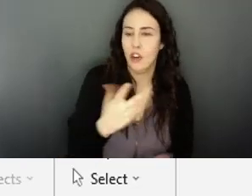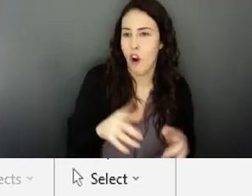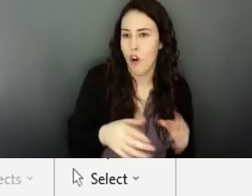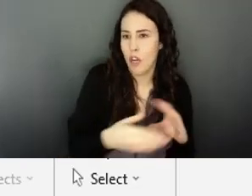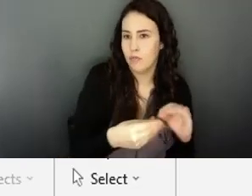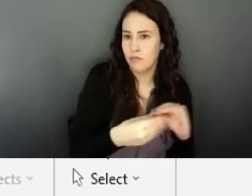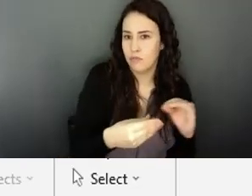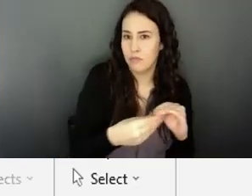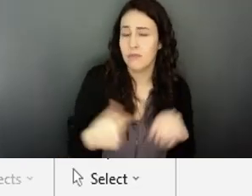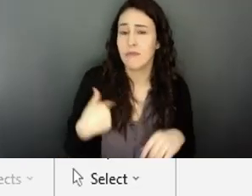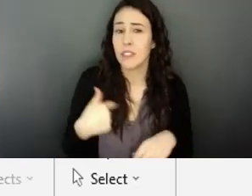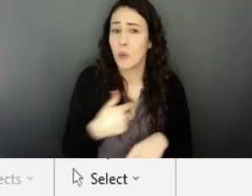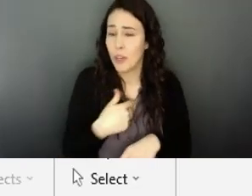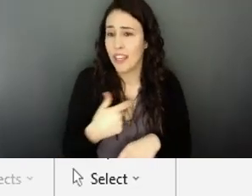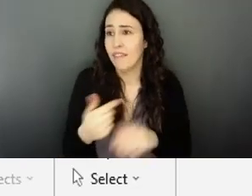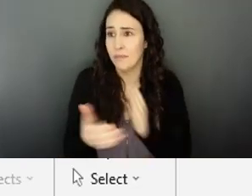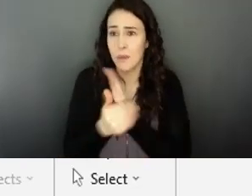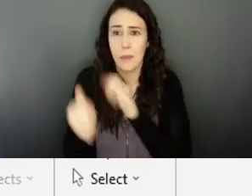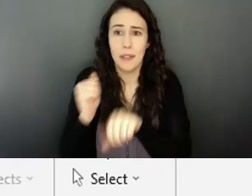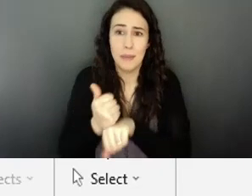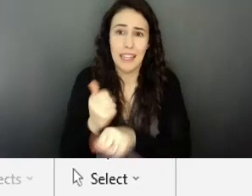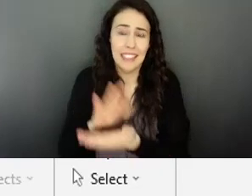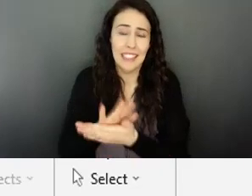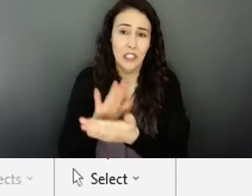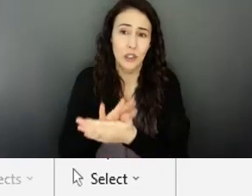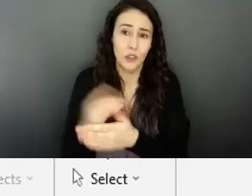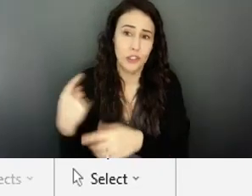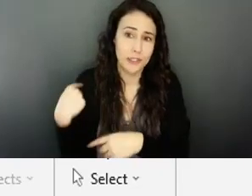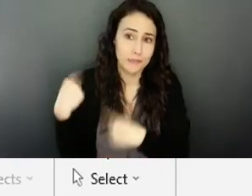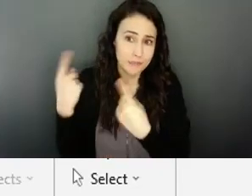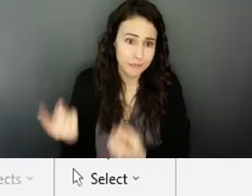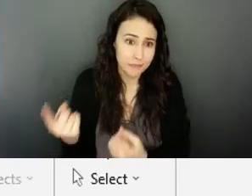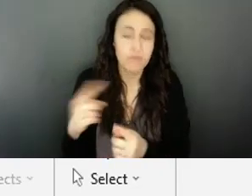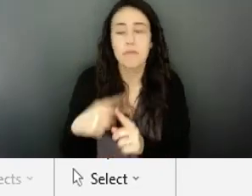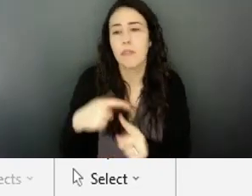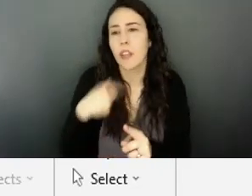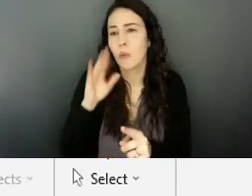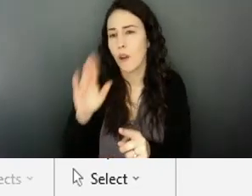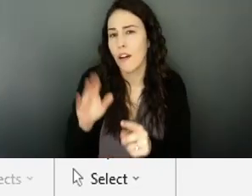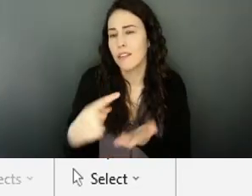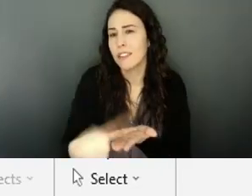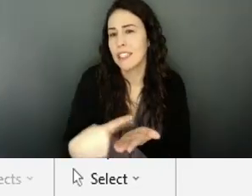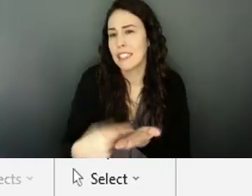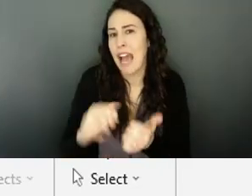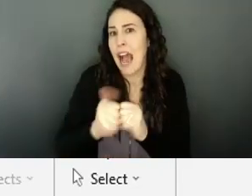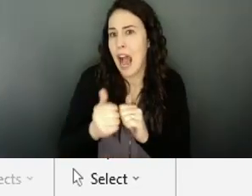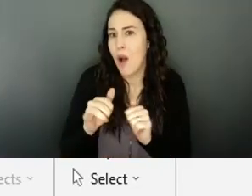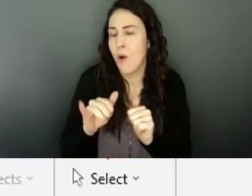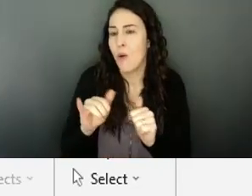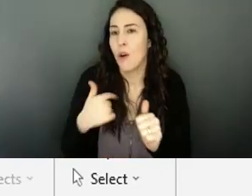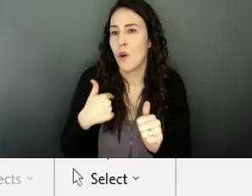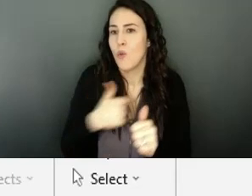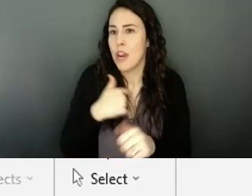competency-based institution, and I will discuss a little bit how we arrived there, but it's the critical skills